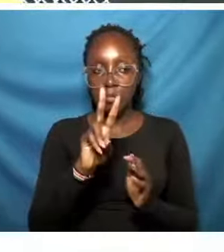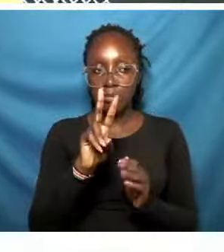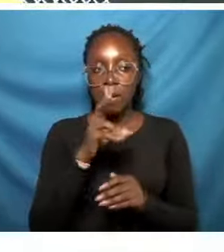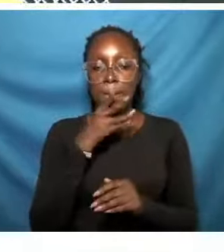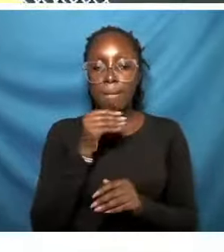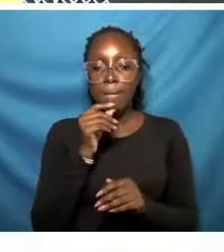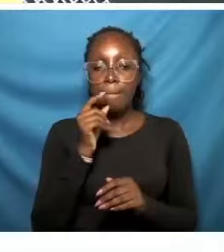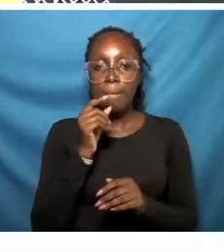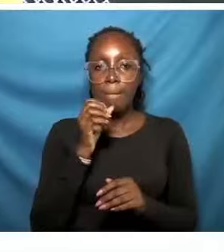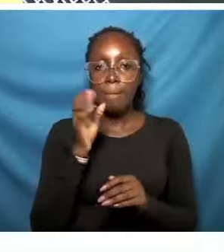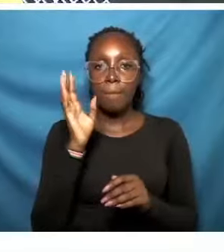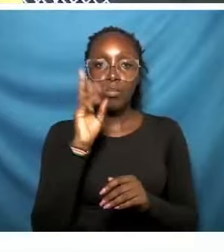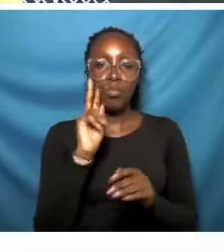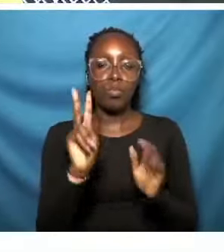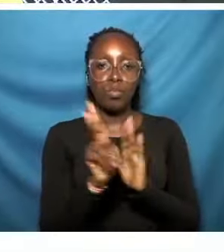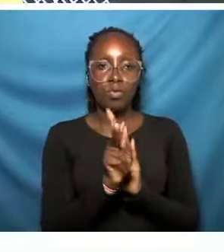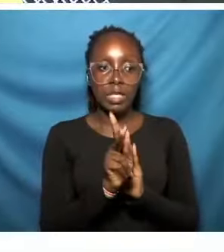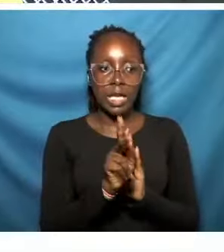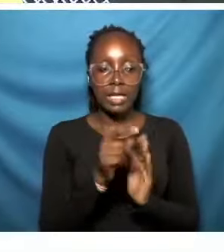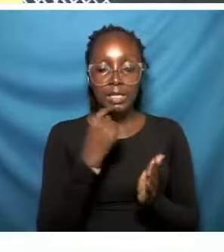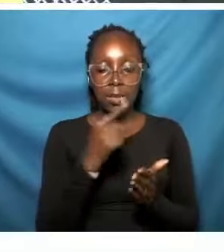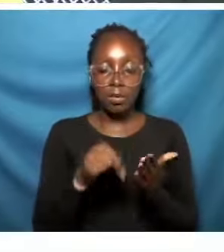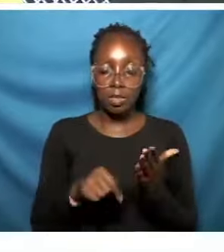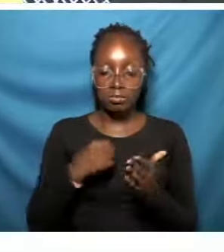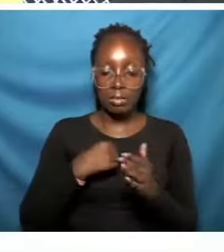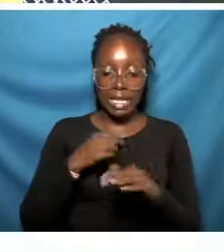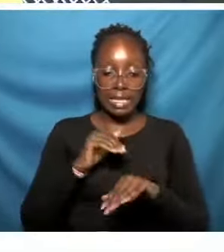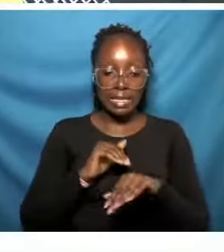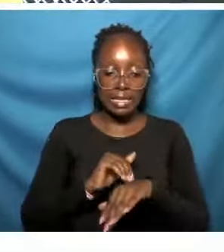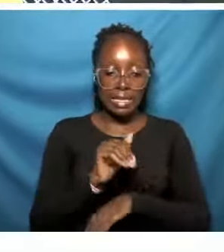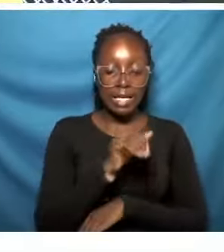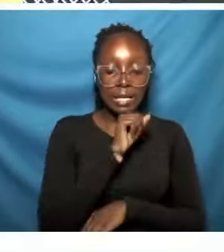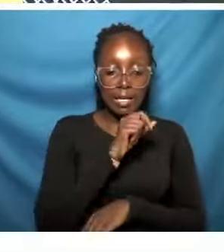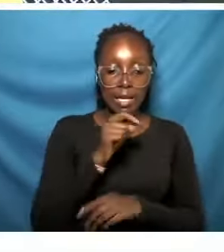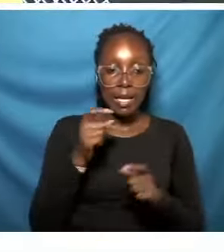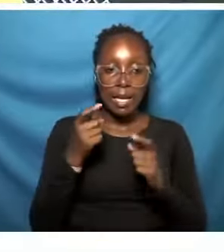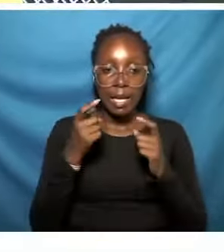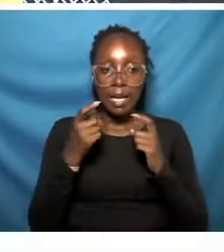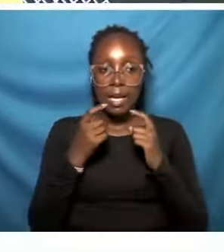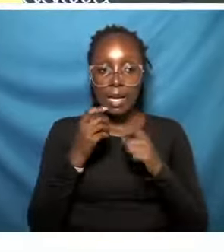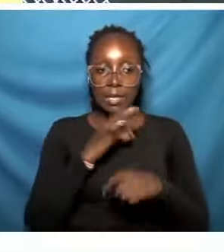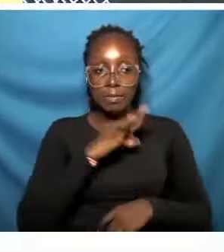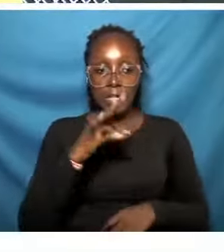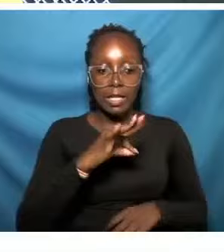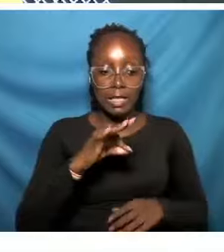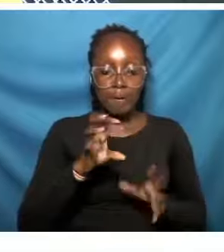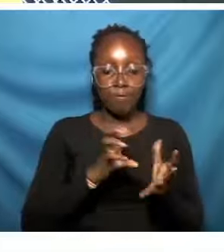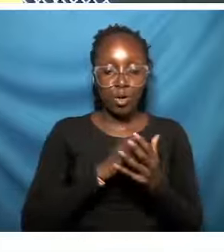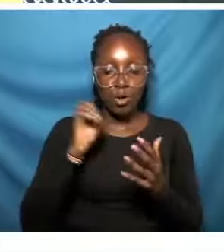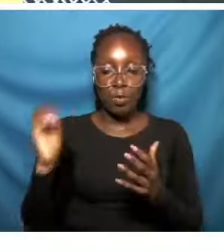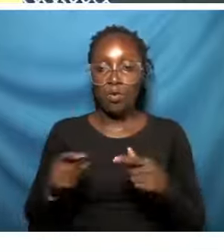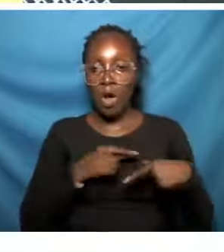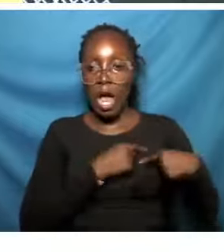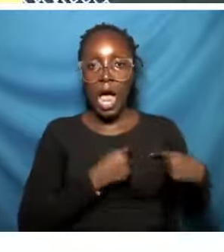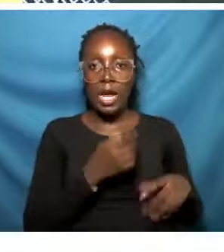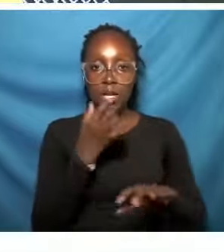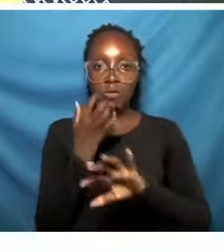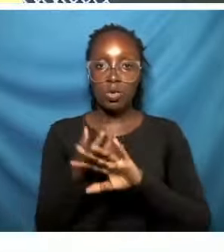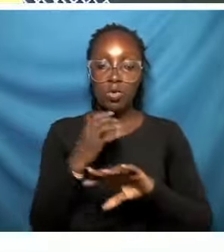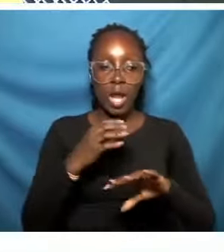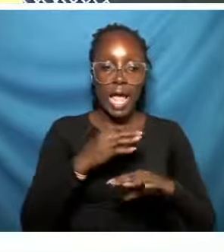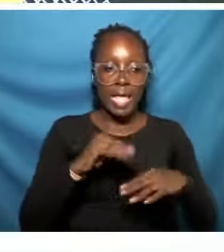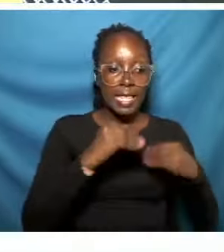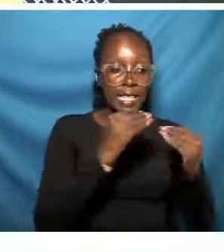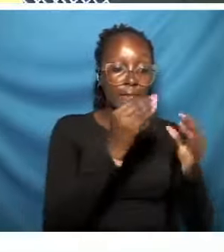will send my spirit, and then I will remove from you the heart of stone and give you a heart of flesh. So that is what happens at